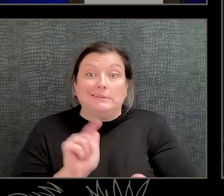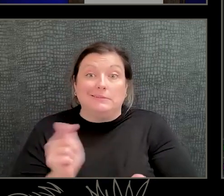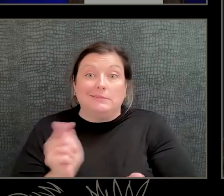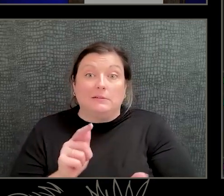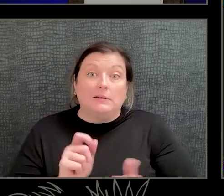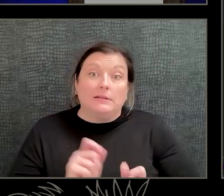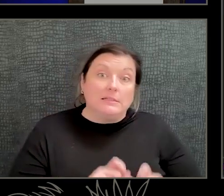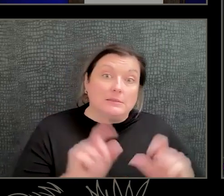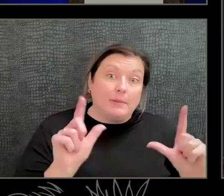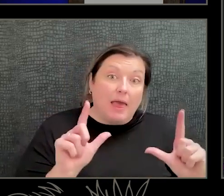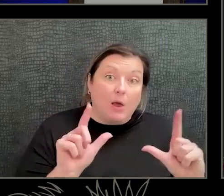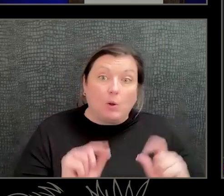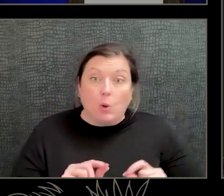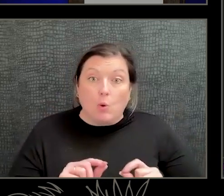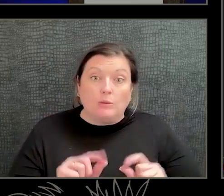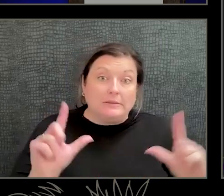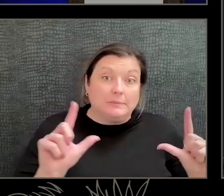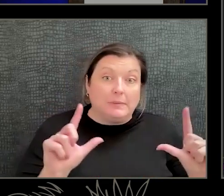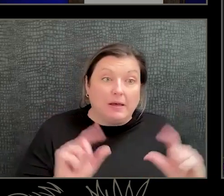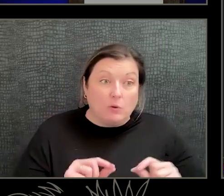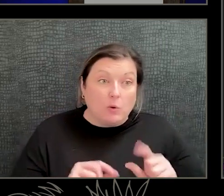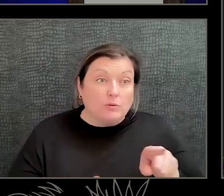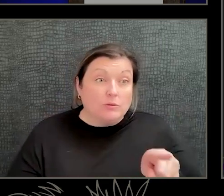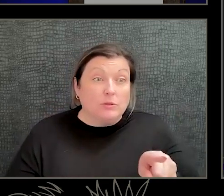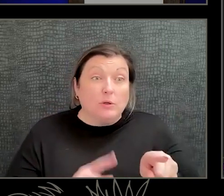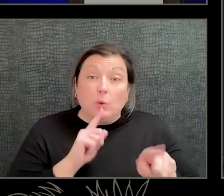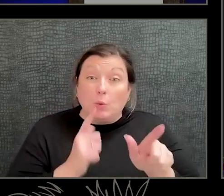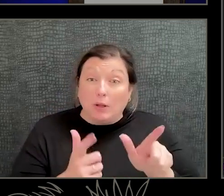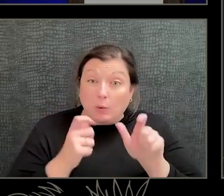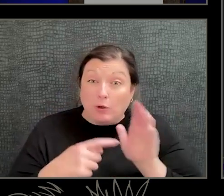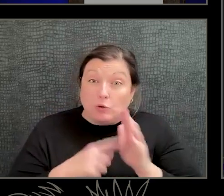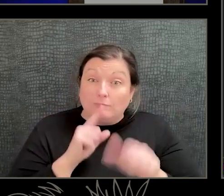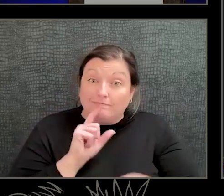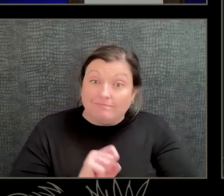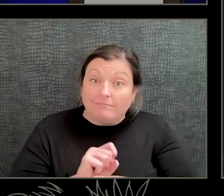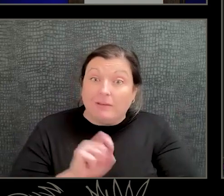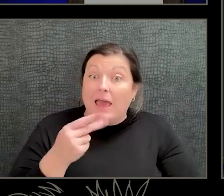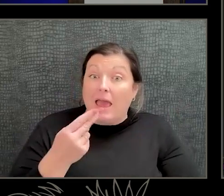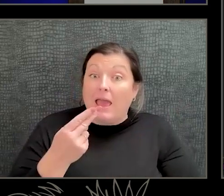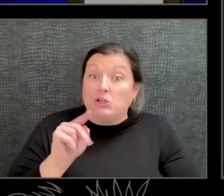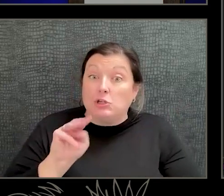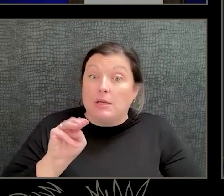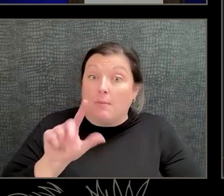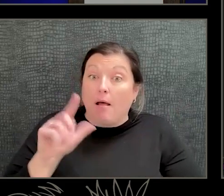and closing it. So real quick, just to show you how the actual HTML looks.